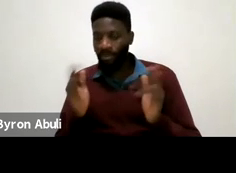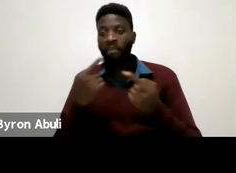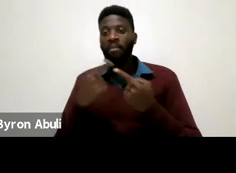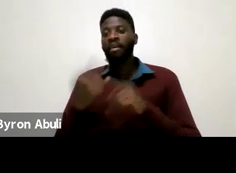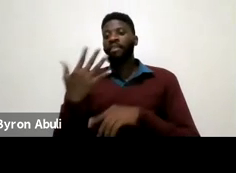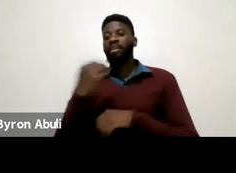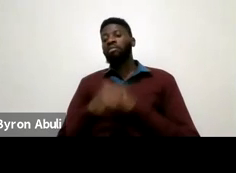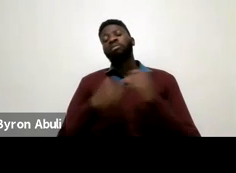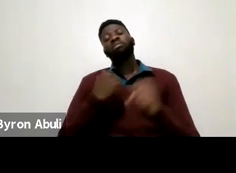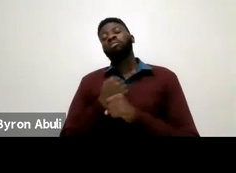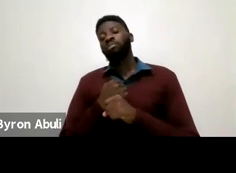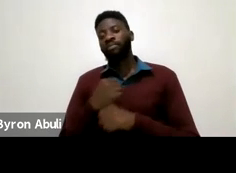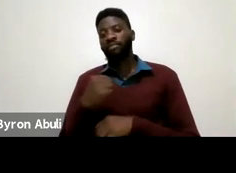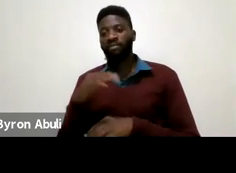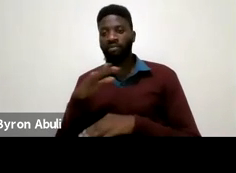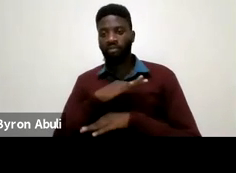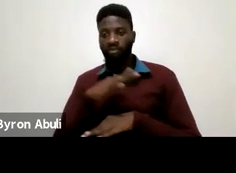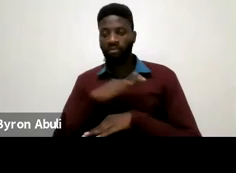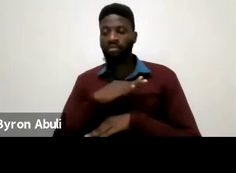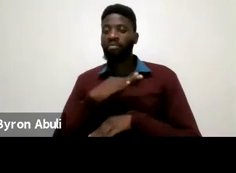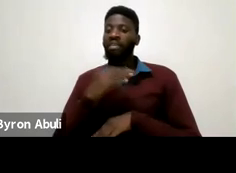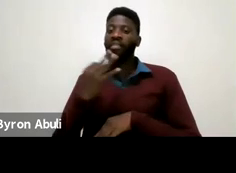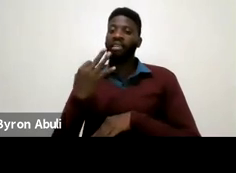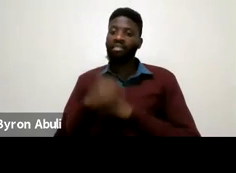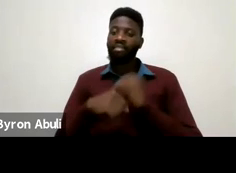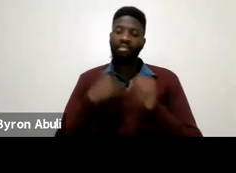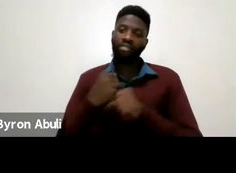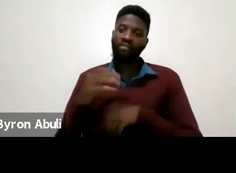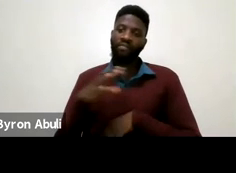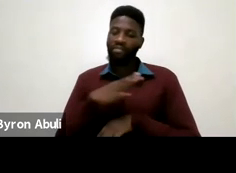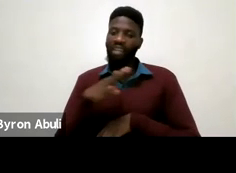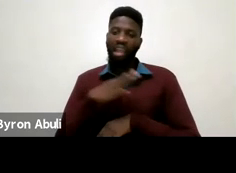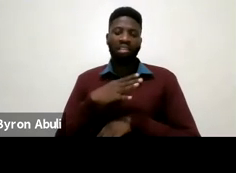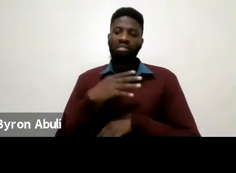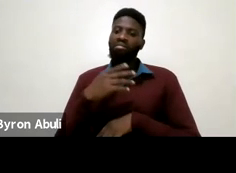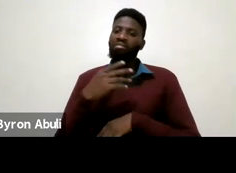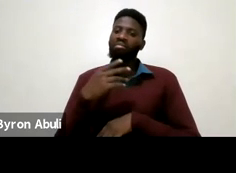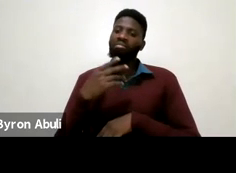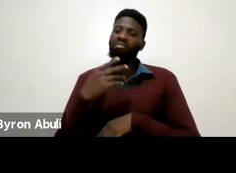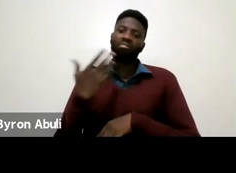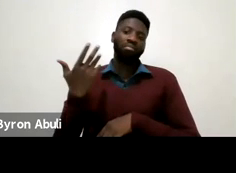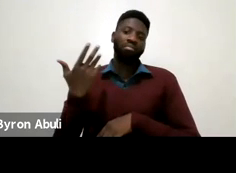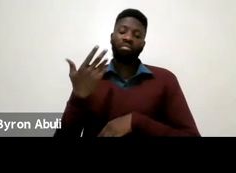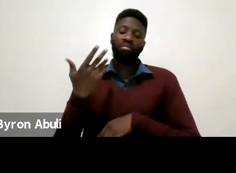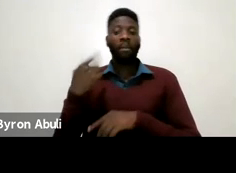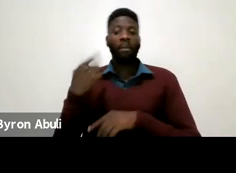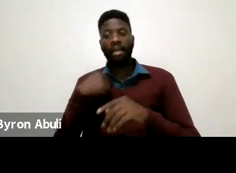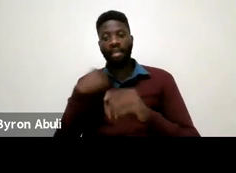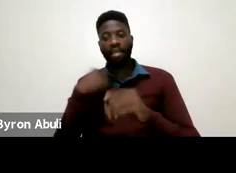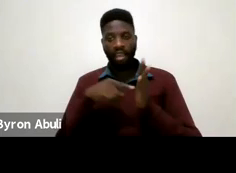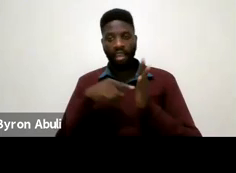3 years is good enough. Don't take it as a gold standard. What I want to emphasize is that the first step is